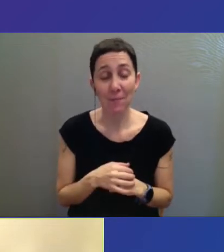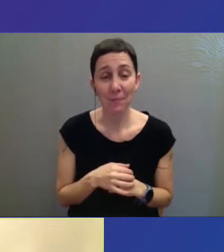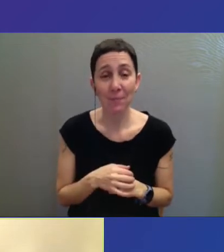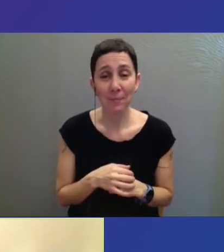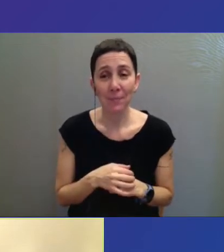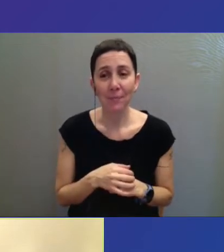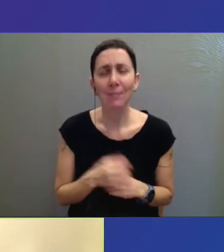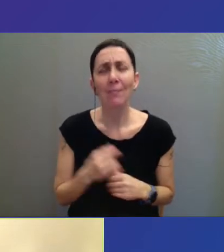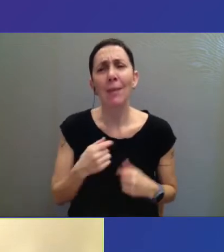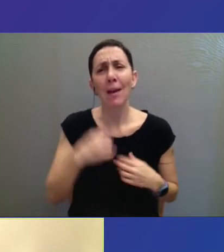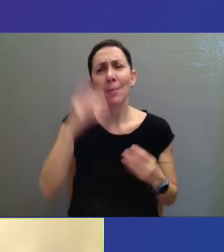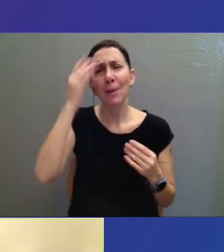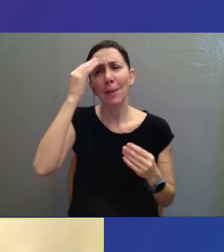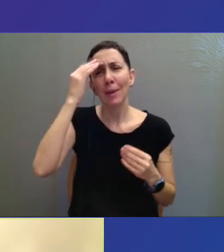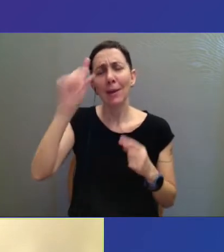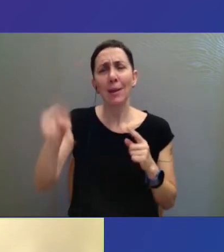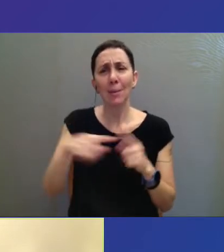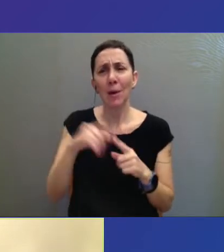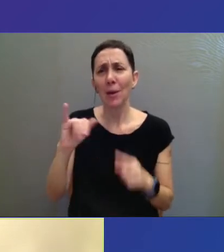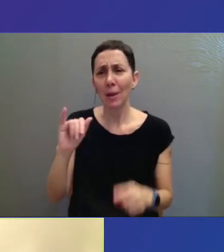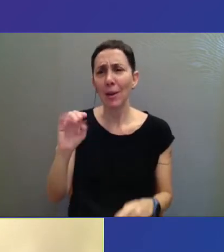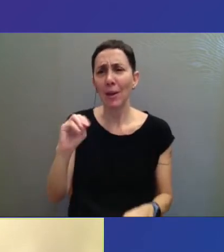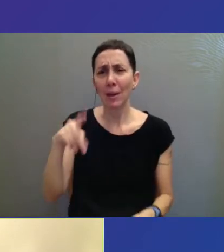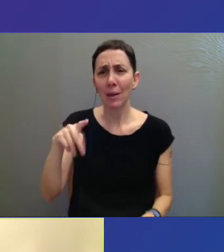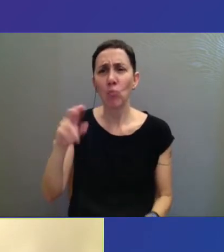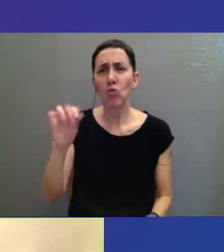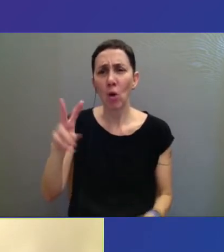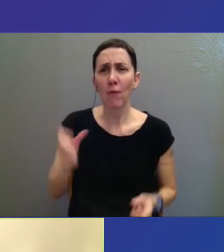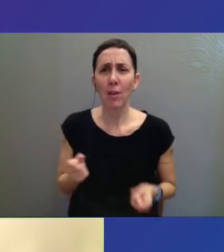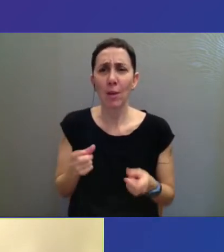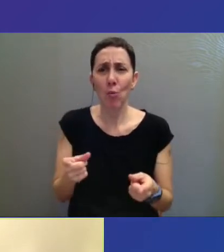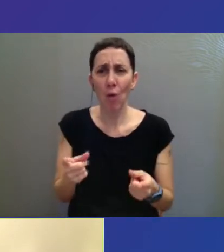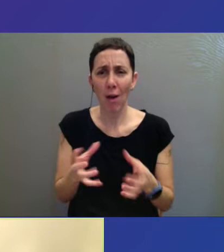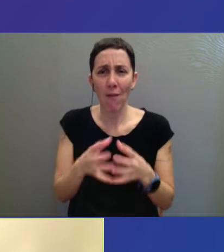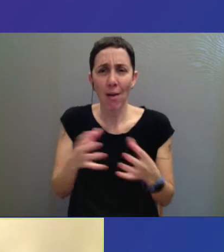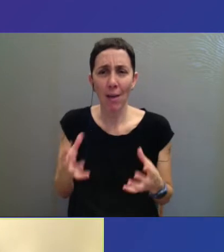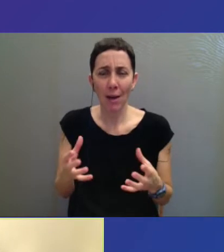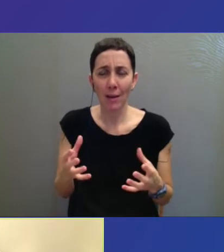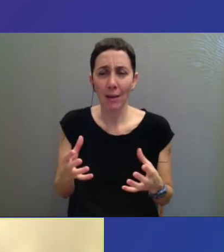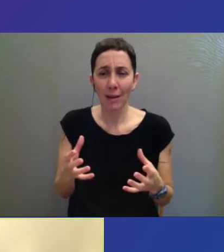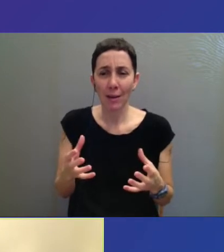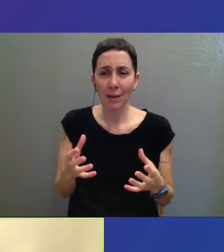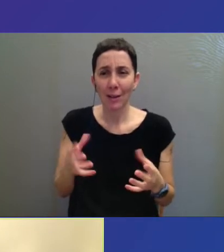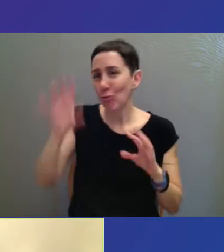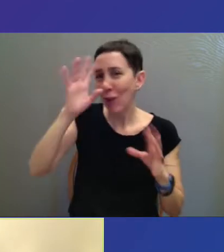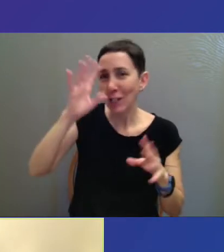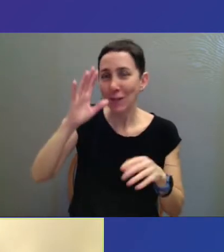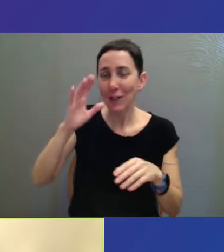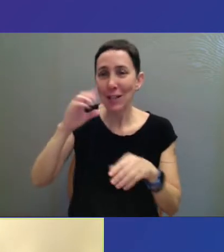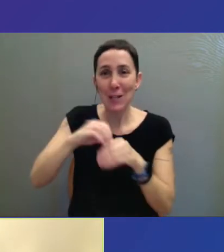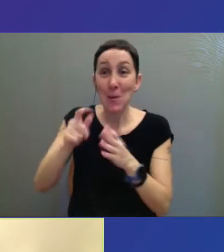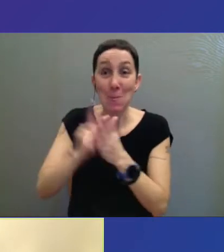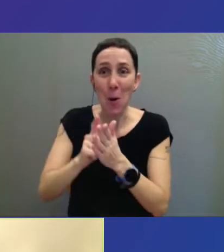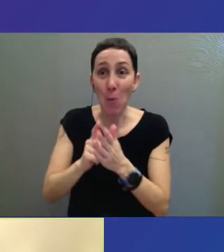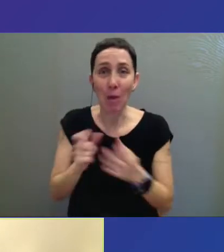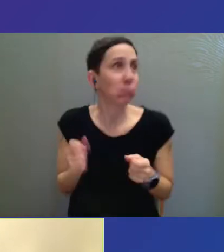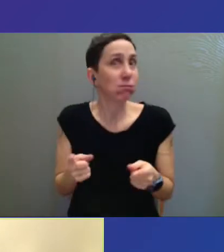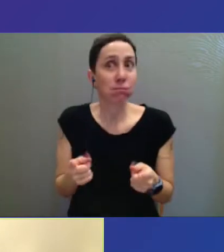I've been thinking a lot about improv because, you know, it's creativity on the spot, like that's what it is. And